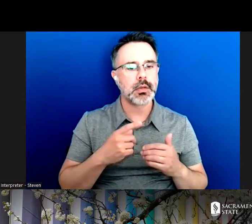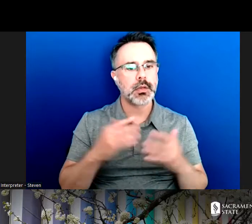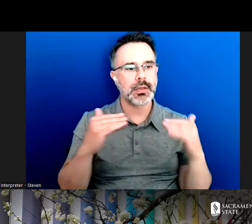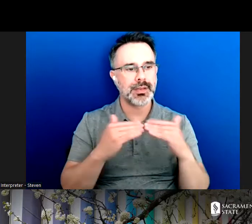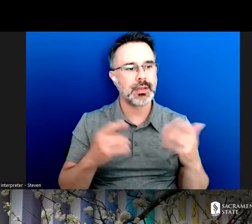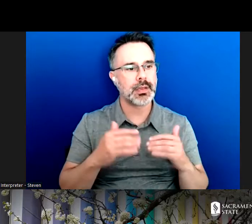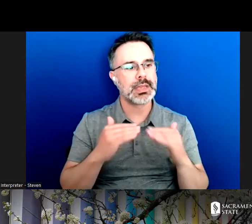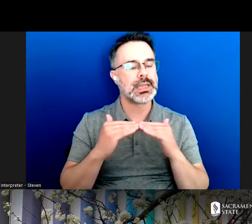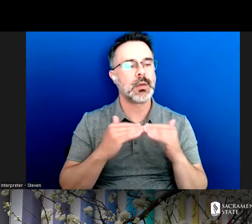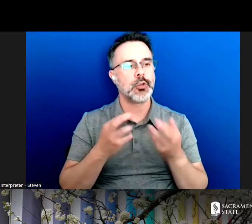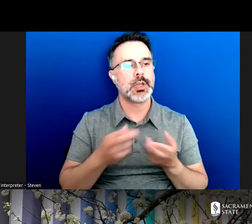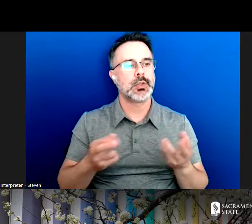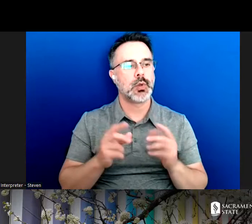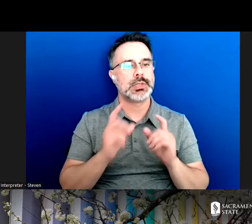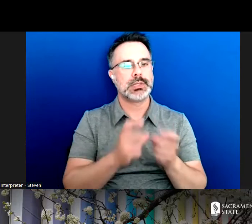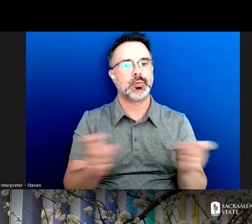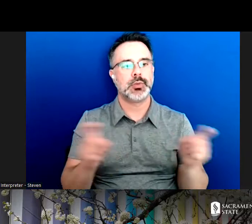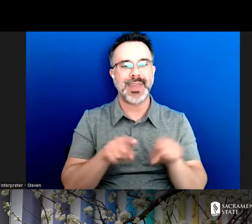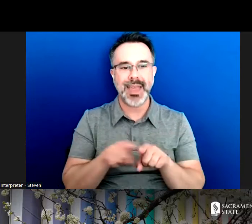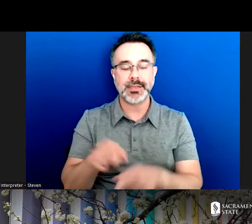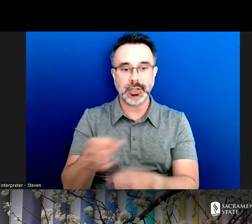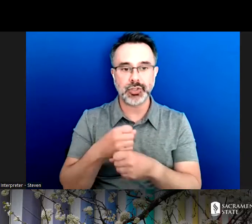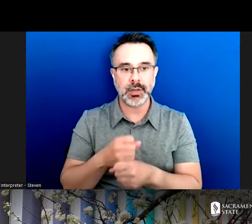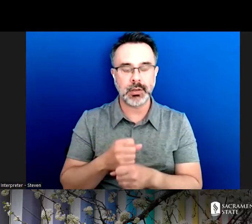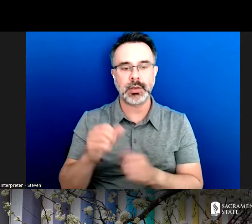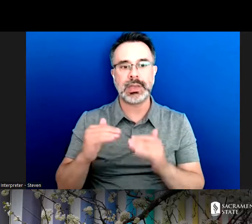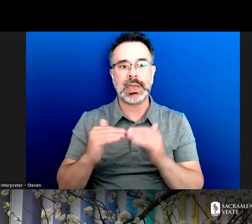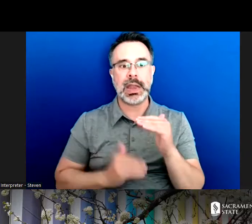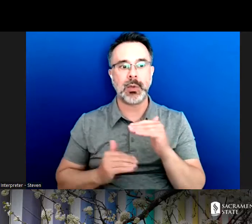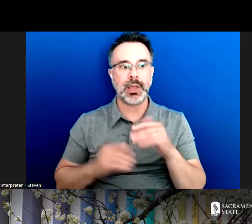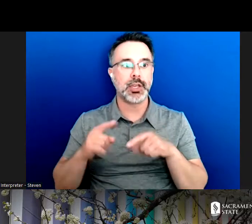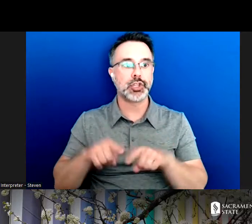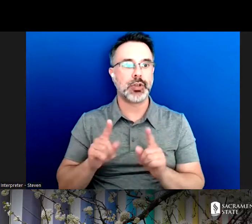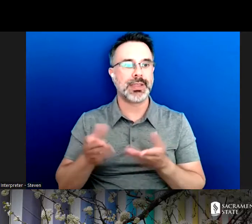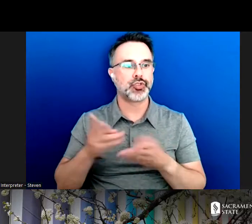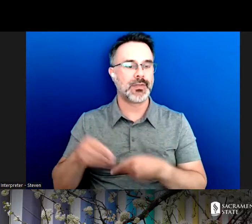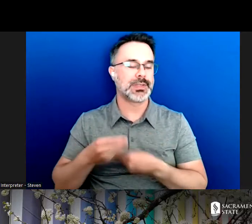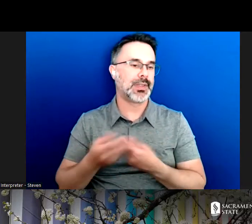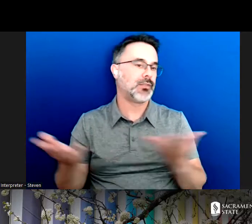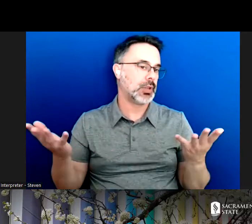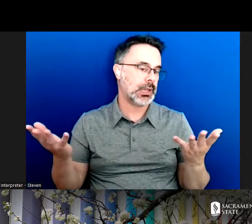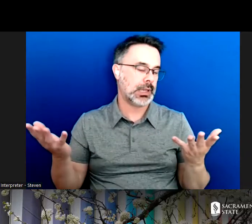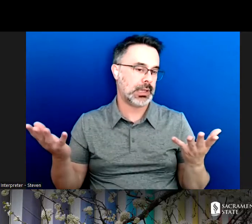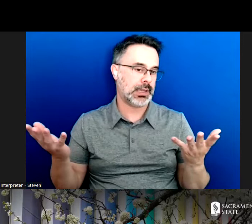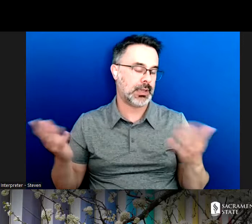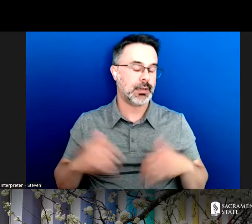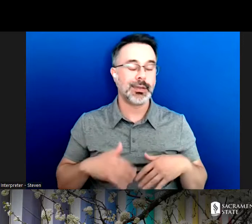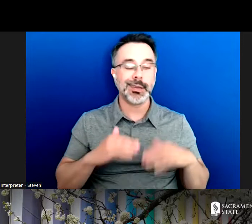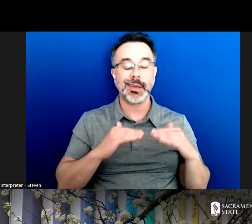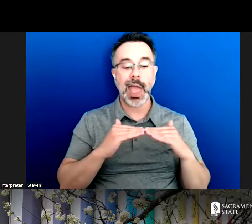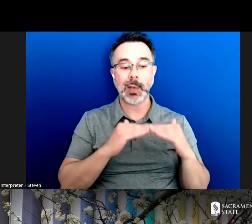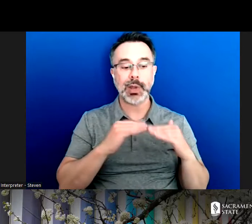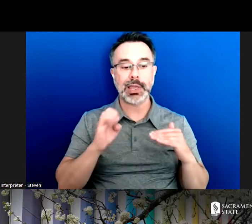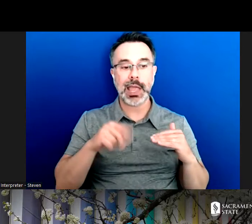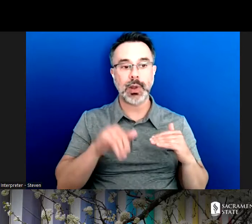resource distribution as generating inequity in service delivery. Equity is often used to mean